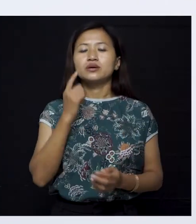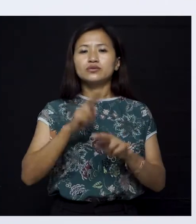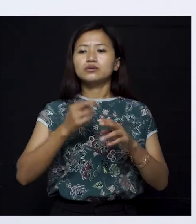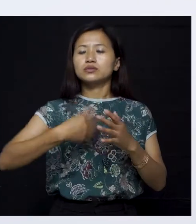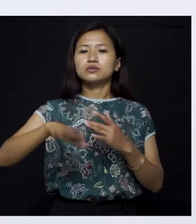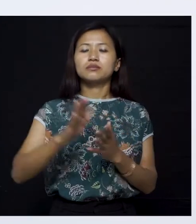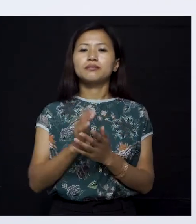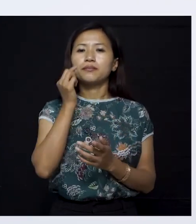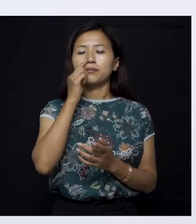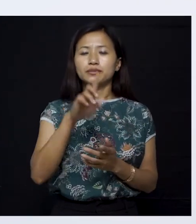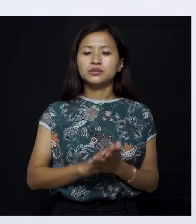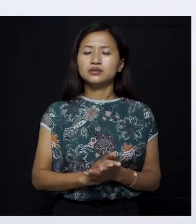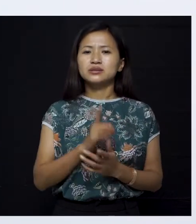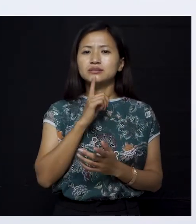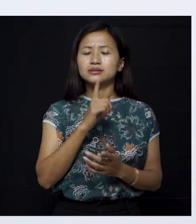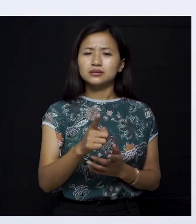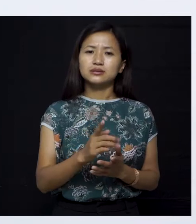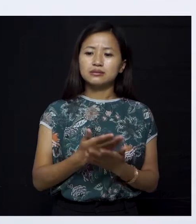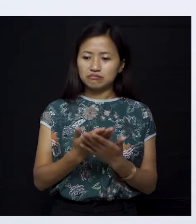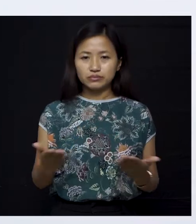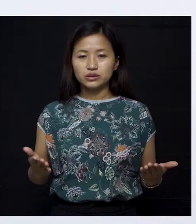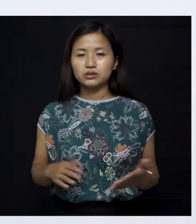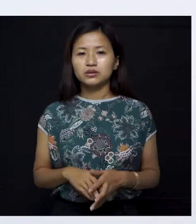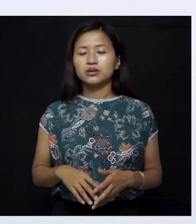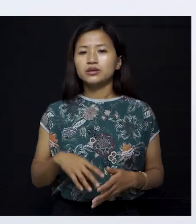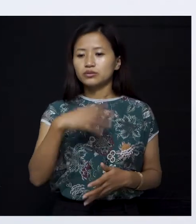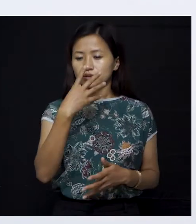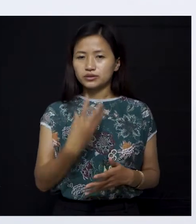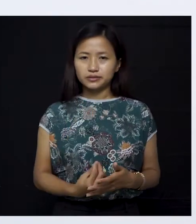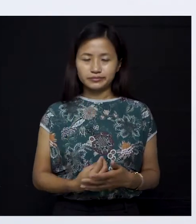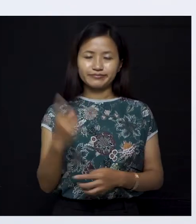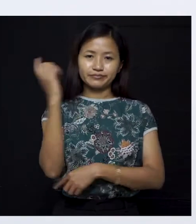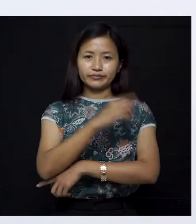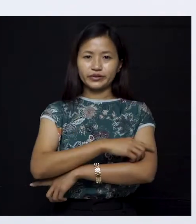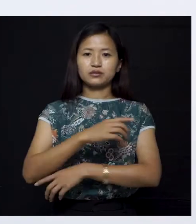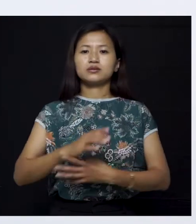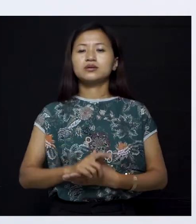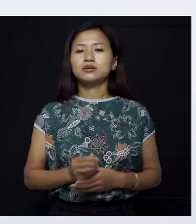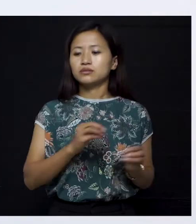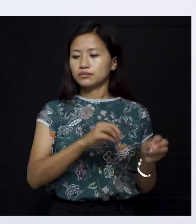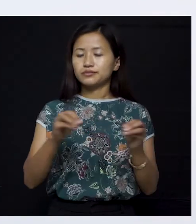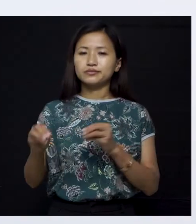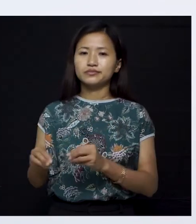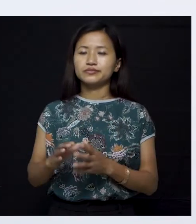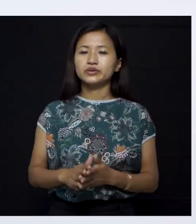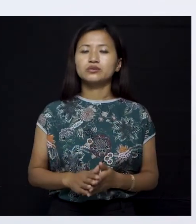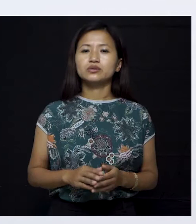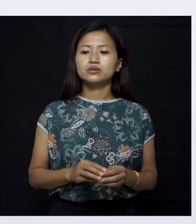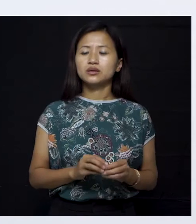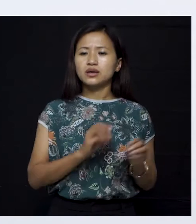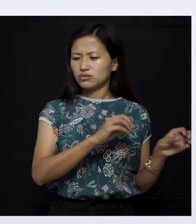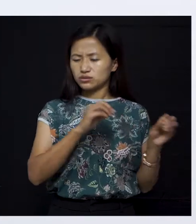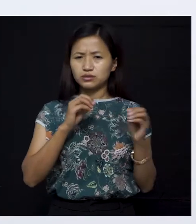and your mother says such a thing, what would happen? It would be a very sad day, isn't it? You move out with your mother's wish, with your